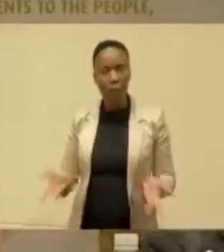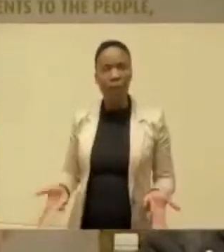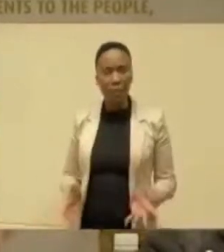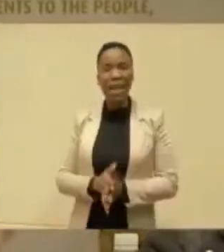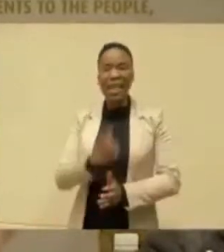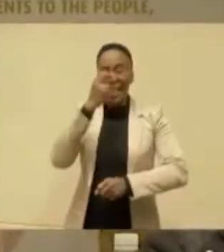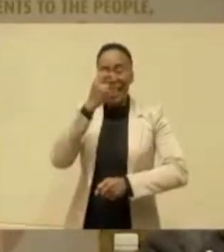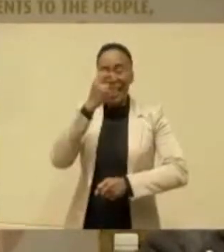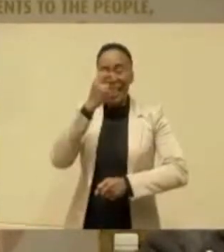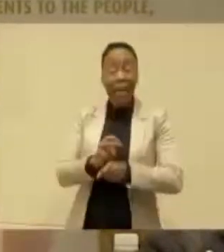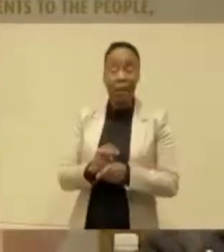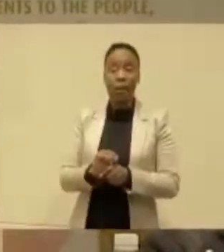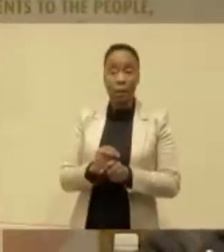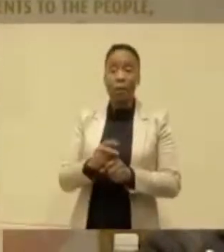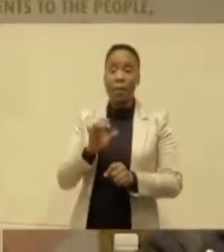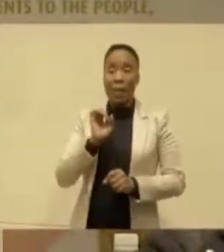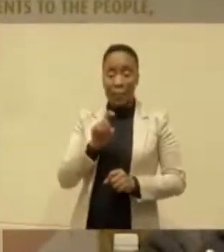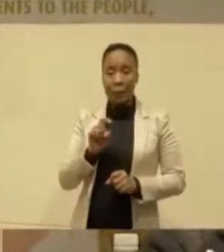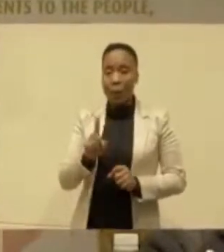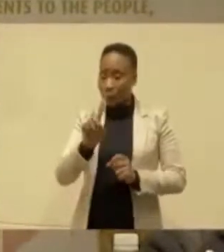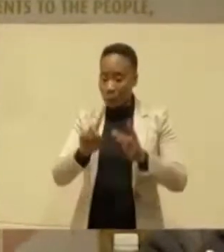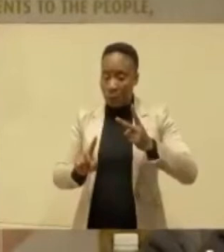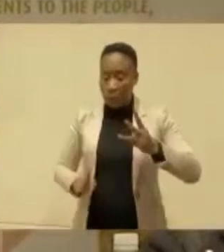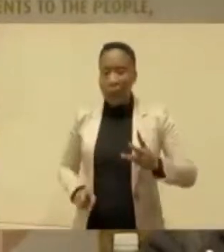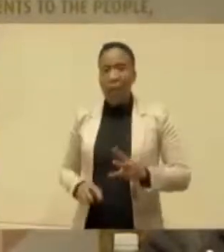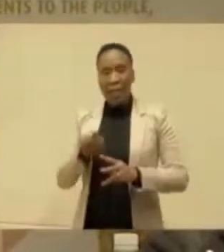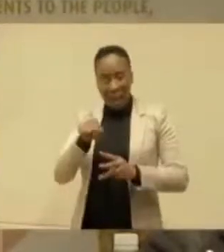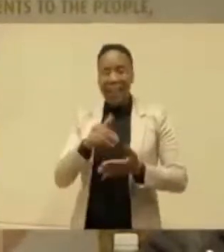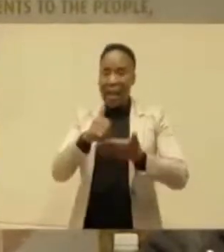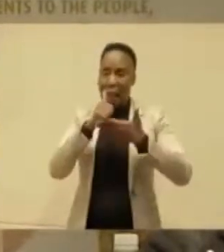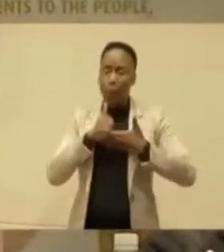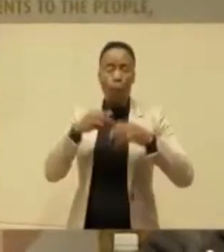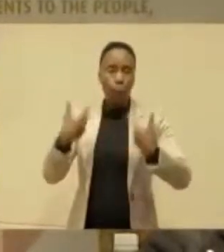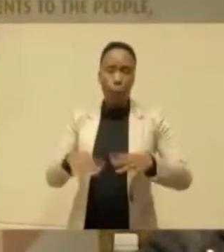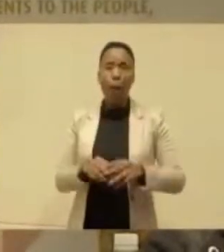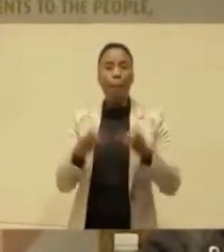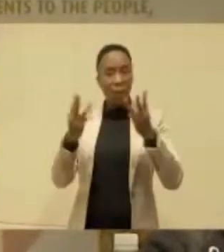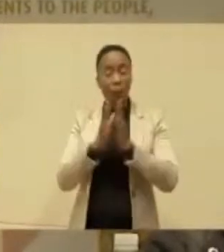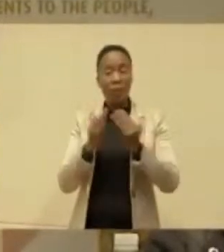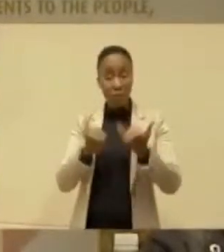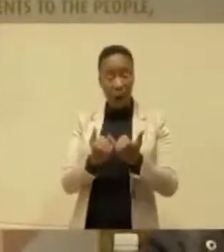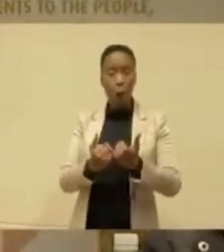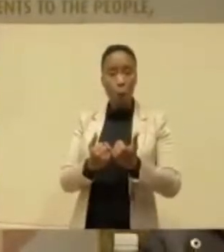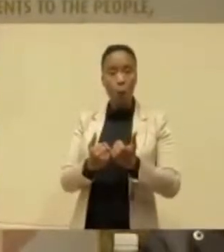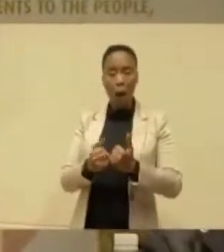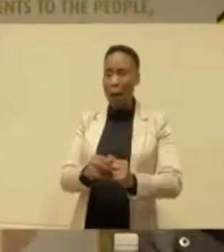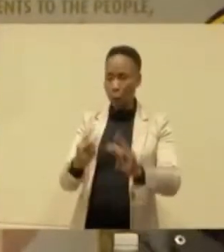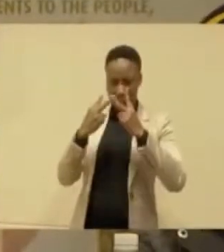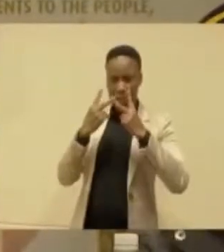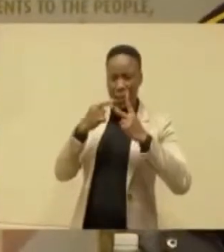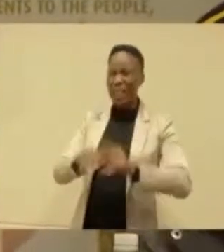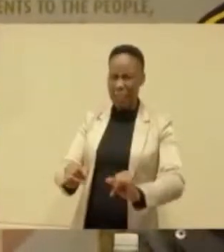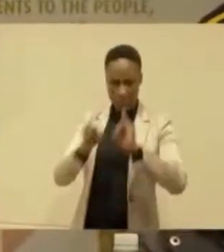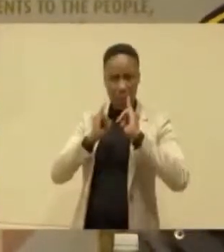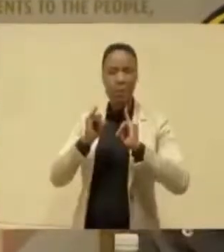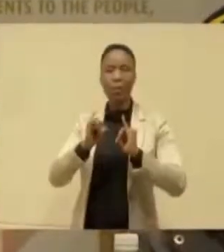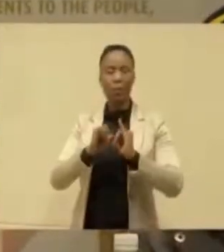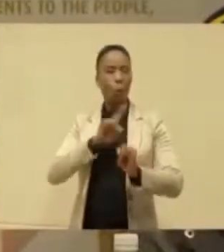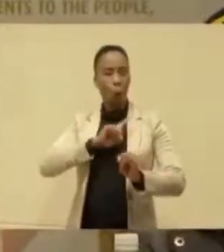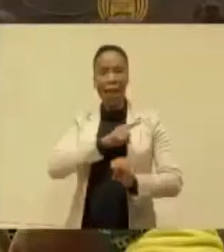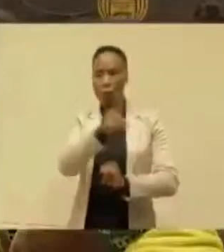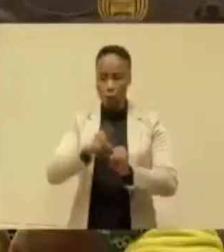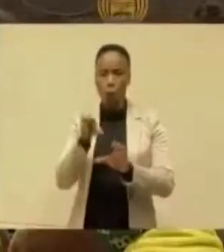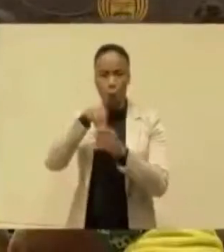helped us so much people are taking us very serious because of you just give yourself a round of applause for that